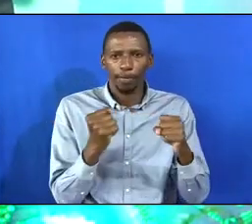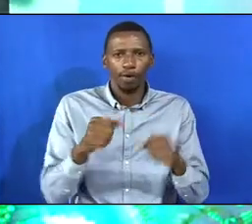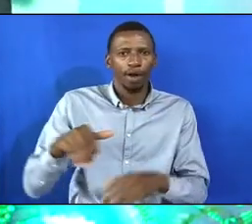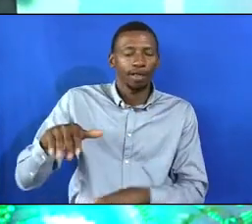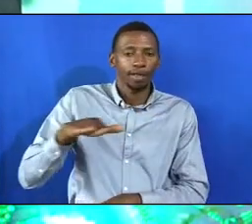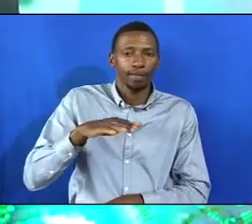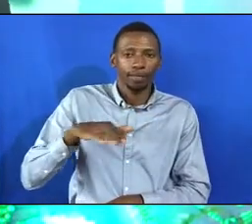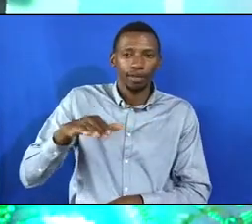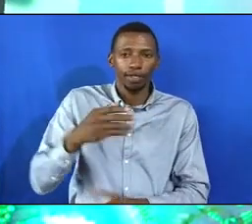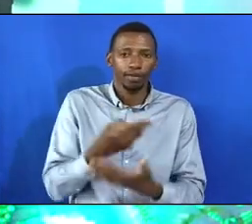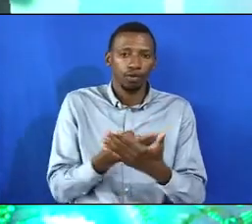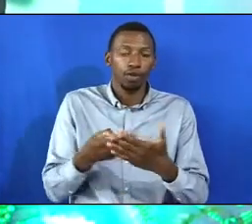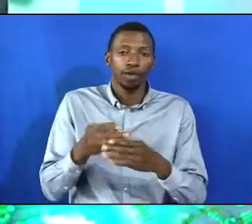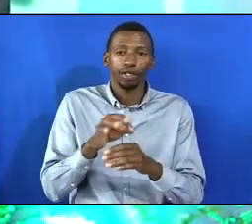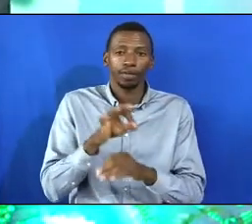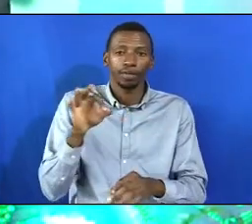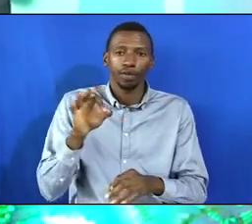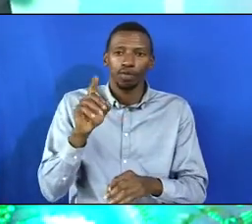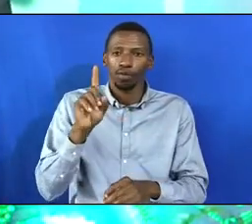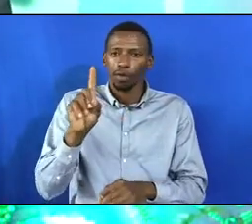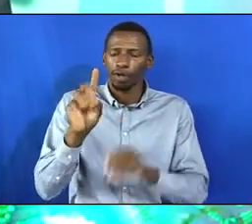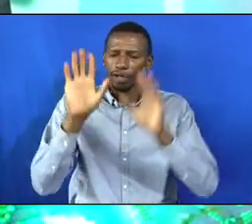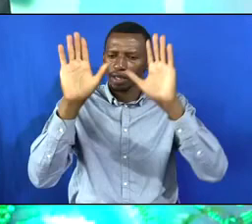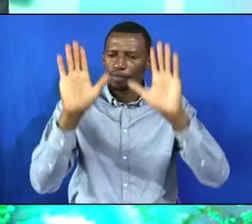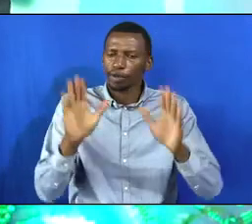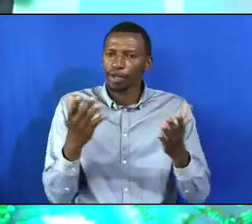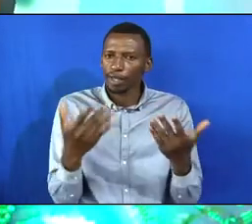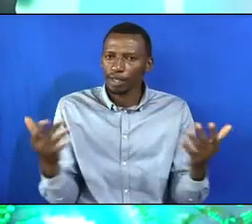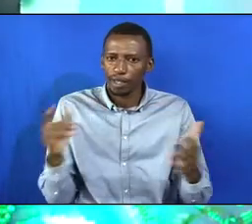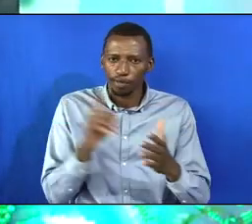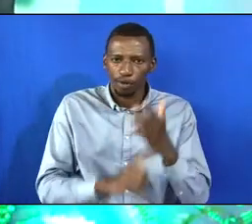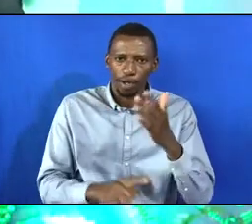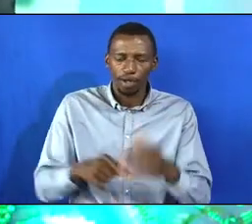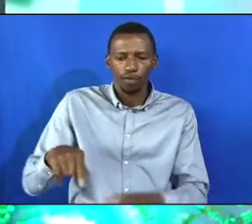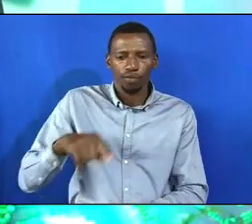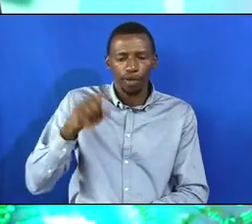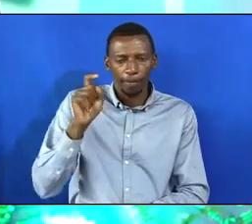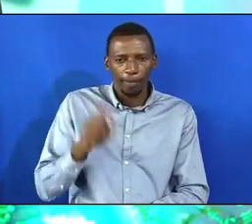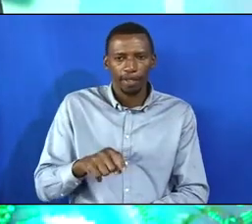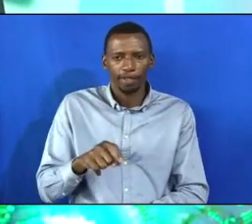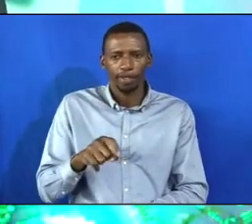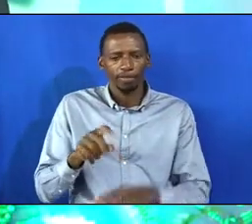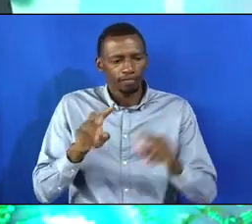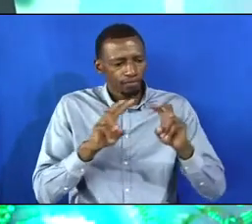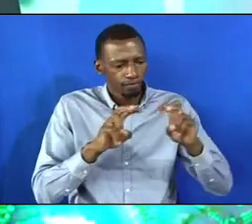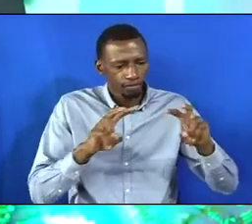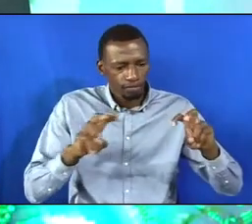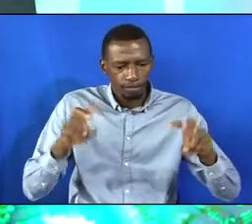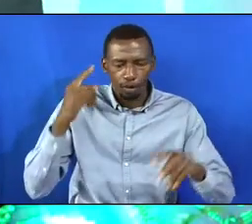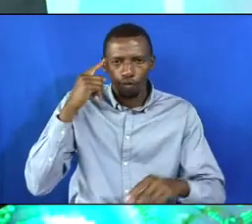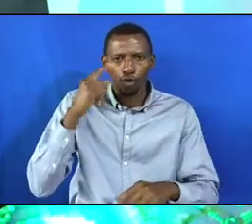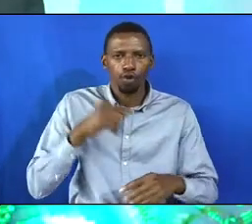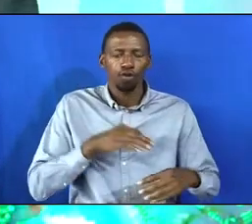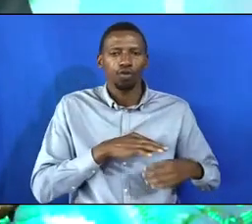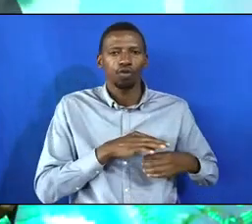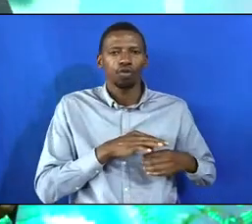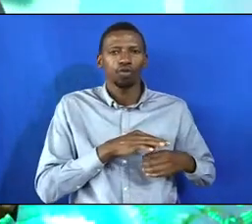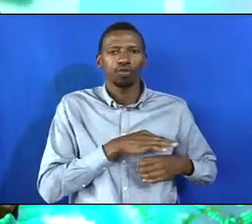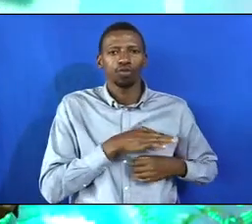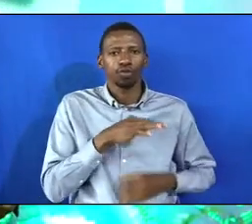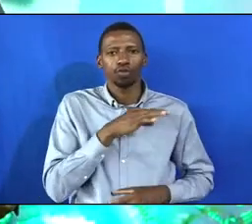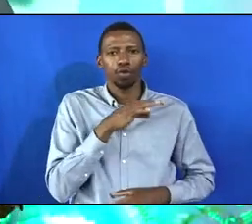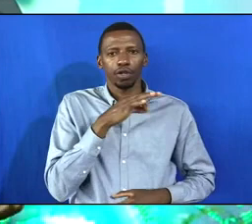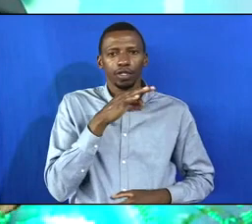Spirit. One of the important components is that we must be seeking for souls. For that